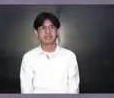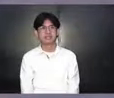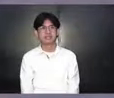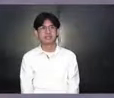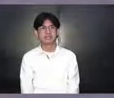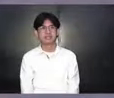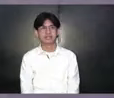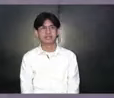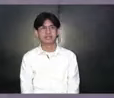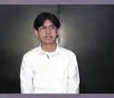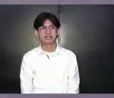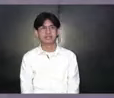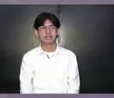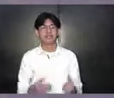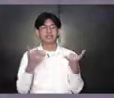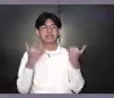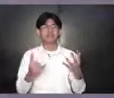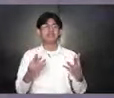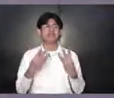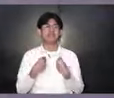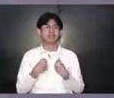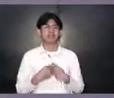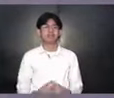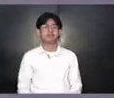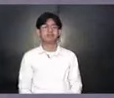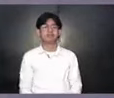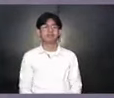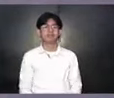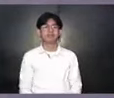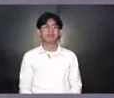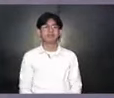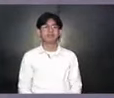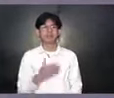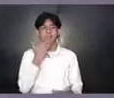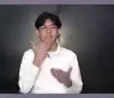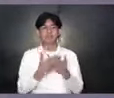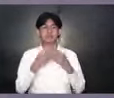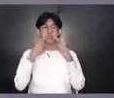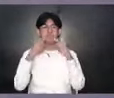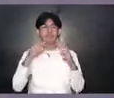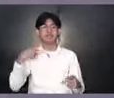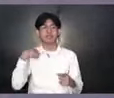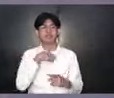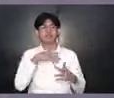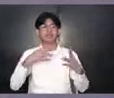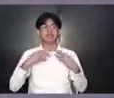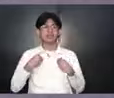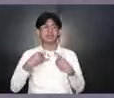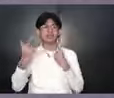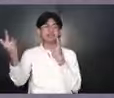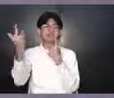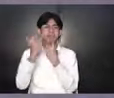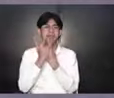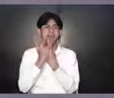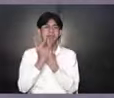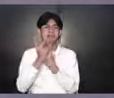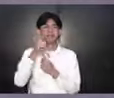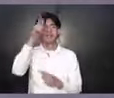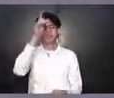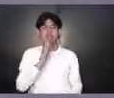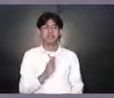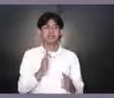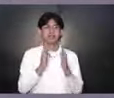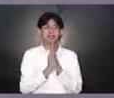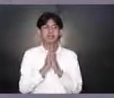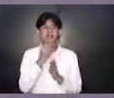Let us just receive that good news that we are loved by God. Let's pray our favorite prayer in the